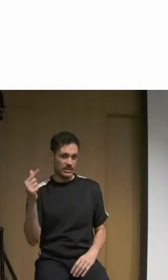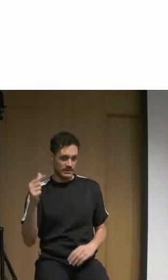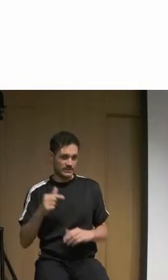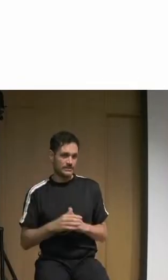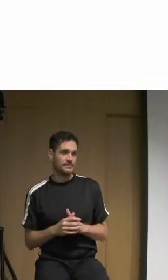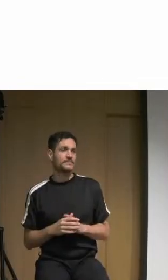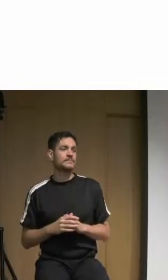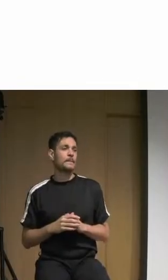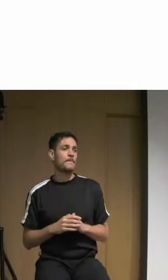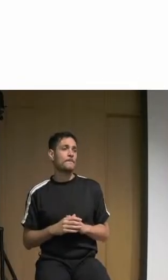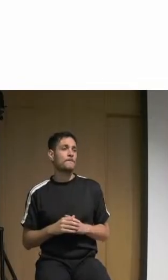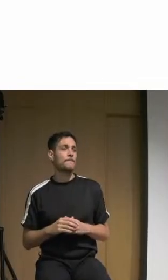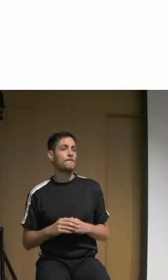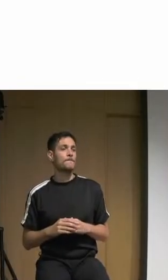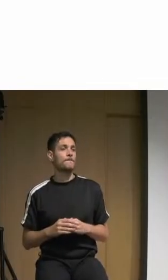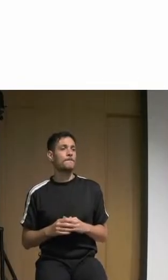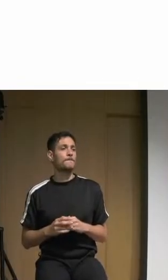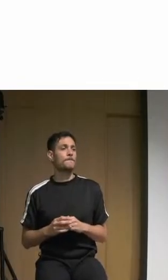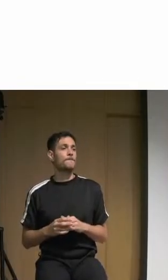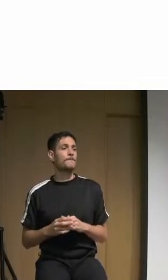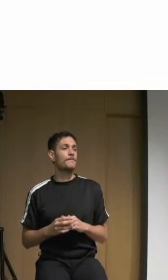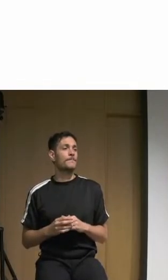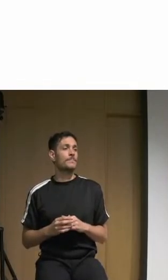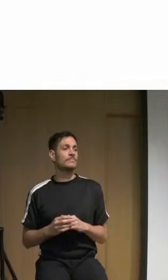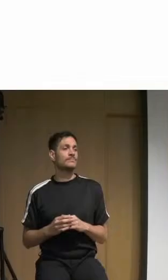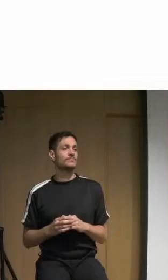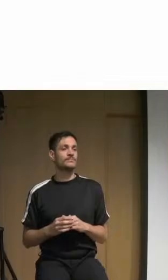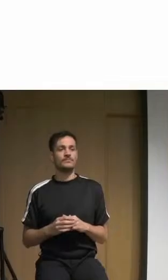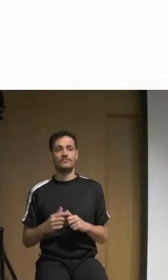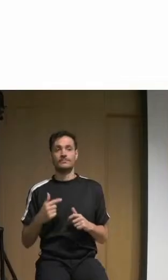So I have one concern.